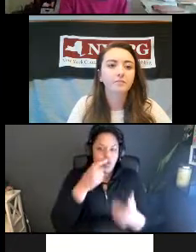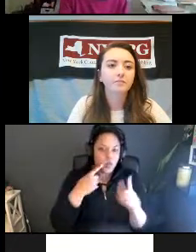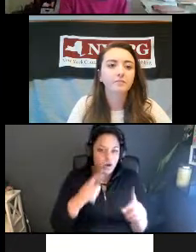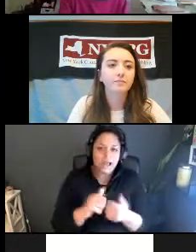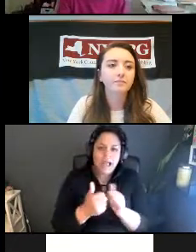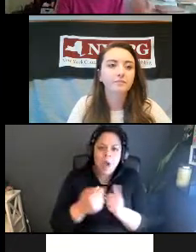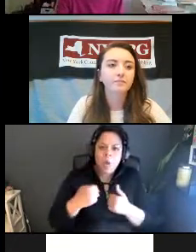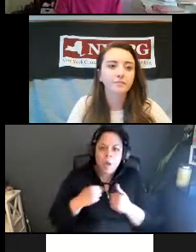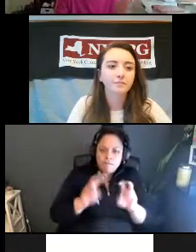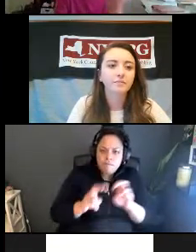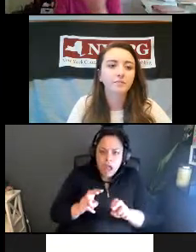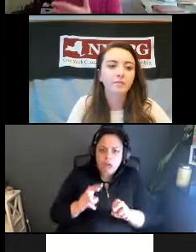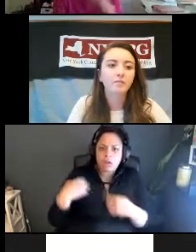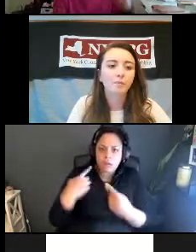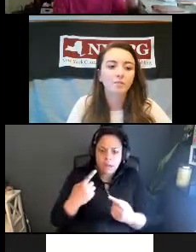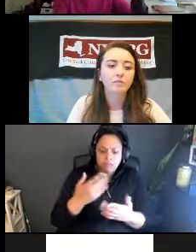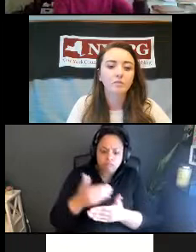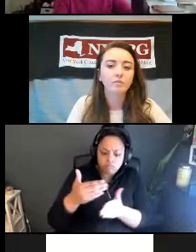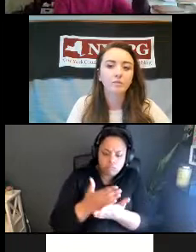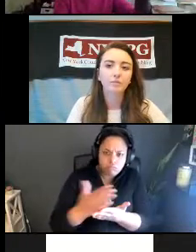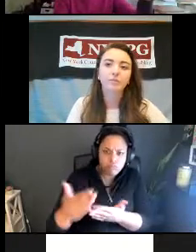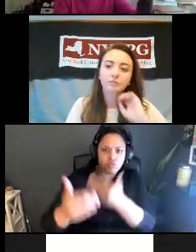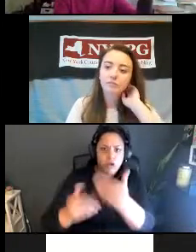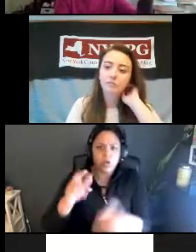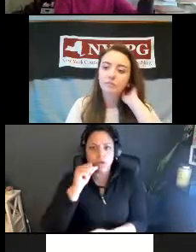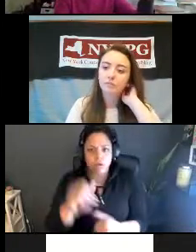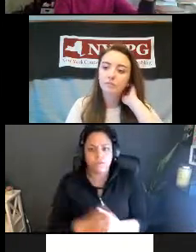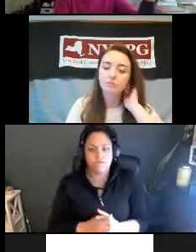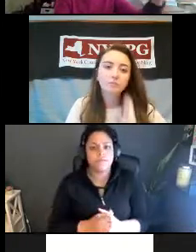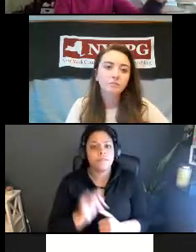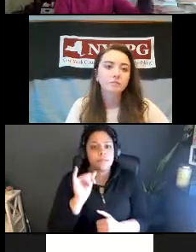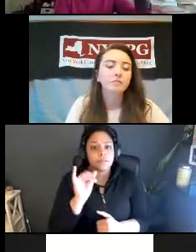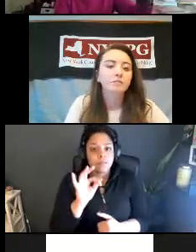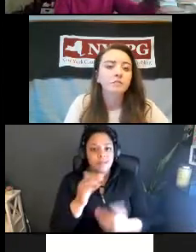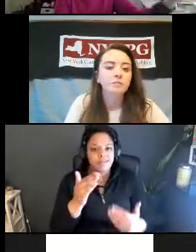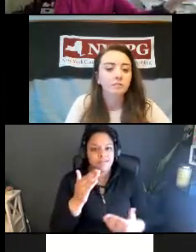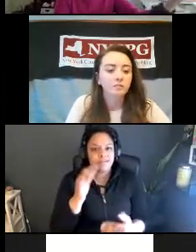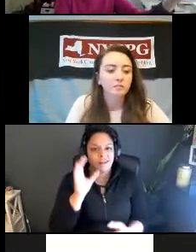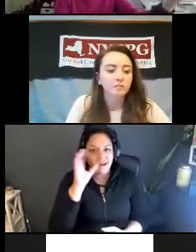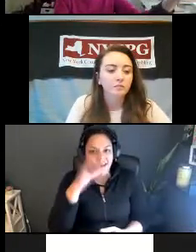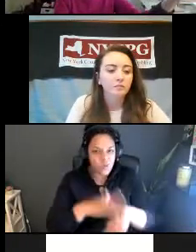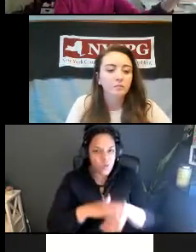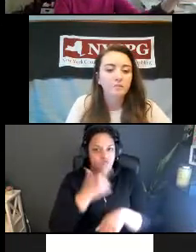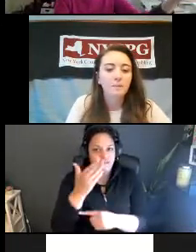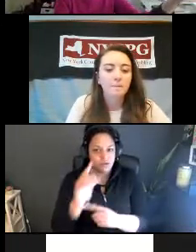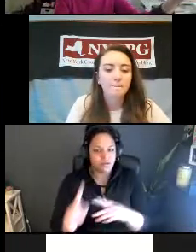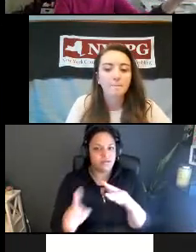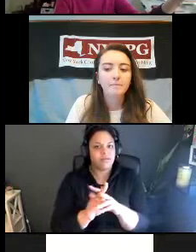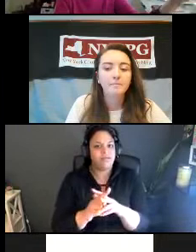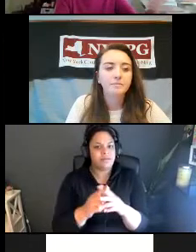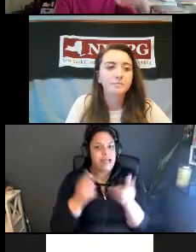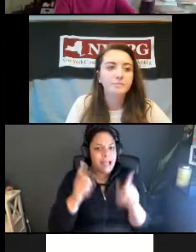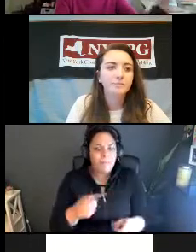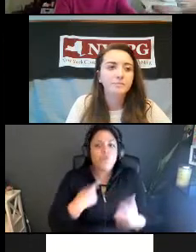or not? And what will I do if any of these warning signs pop up or my loved one notices any of the warning